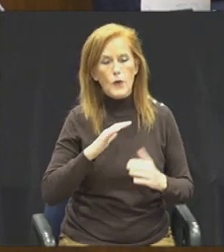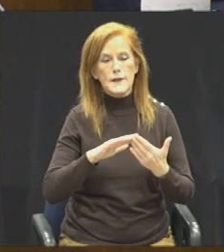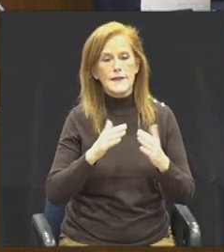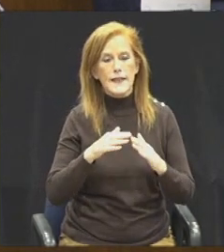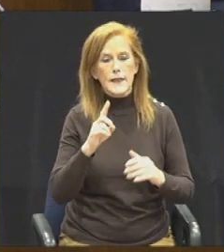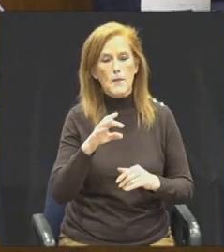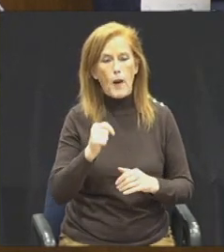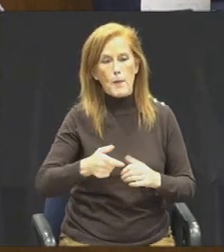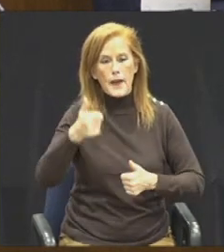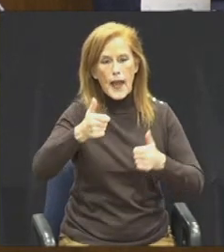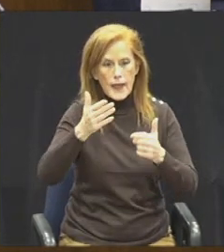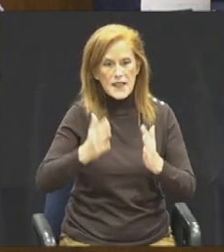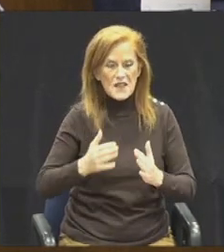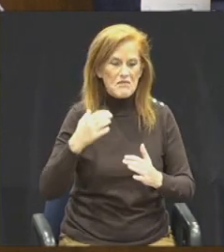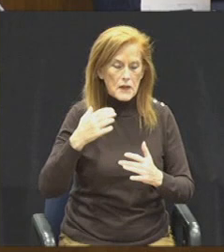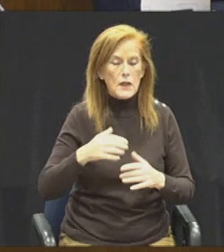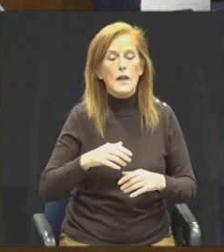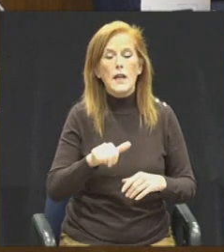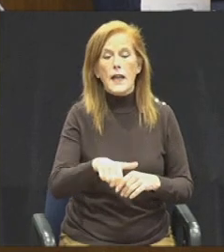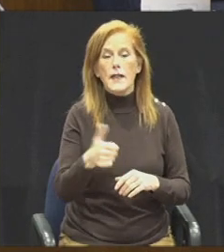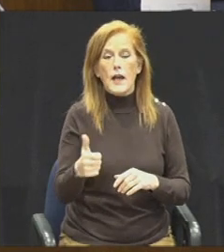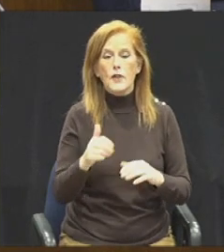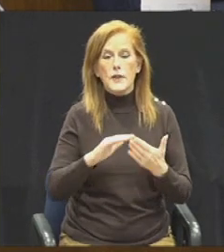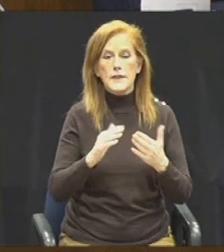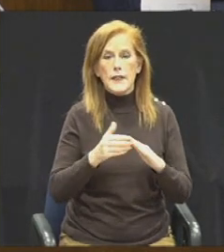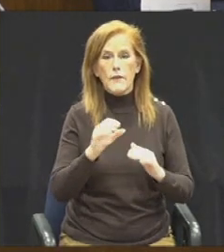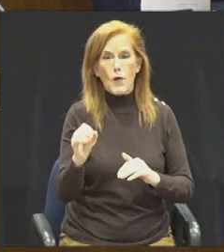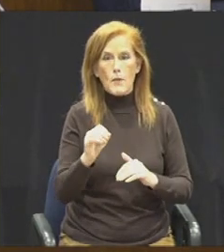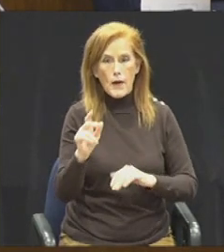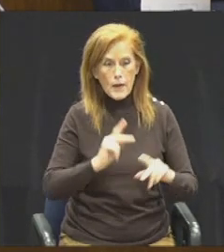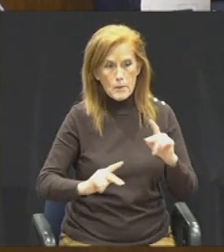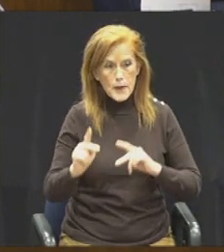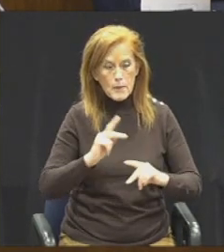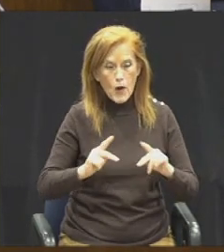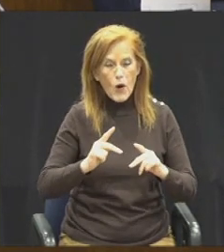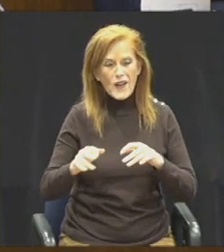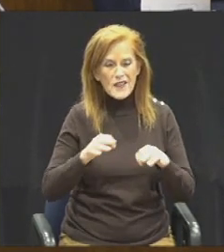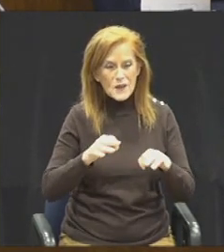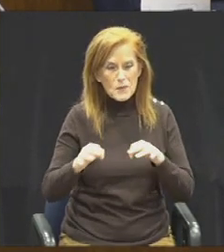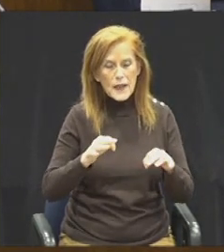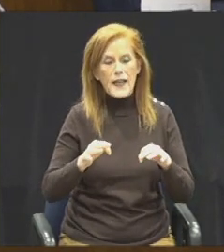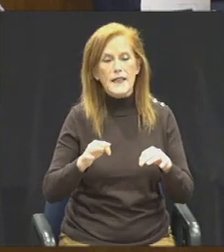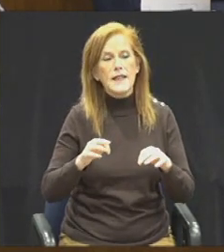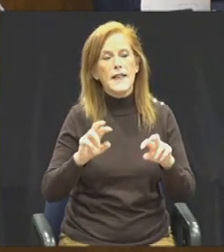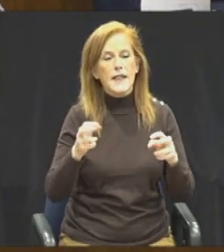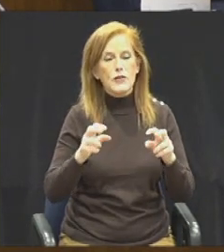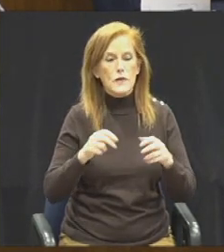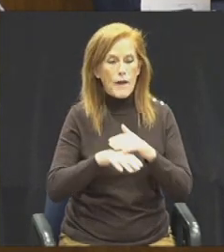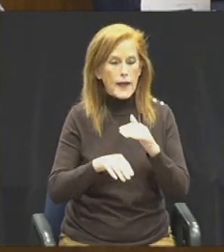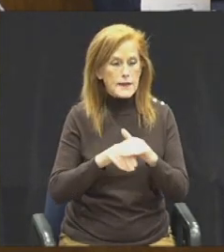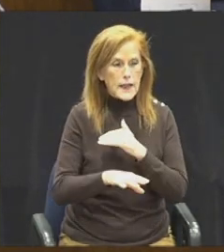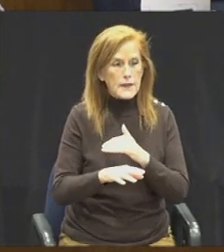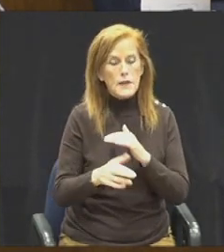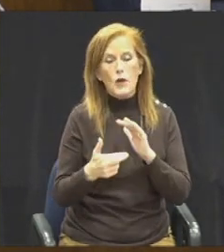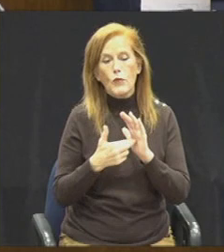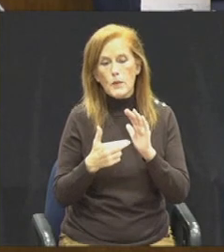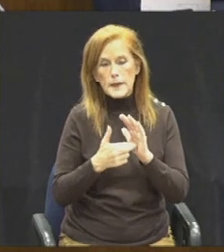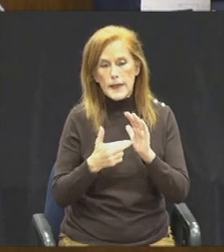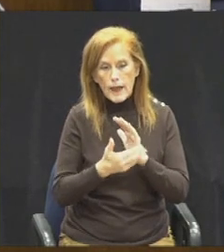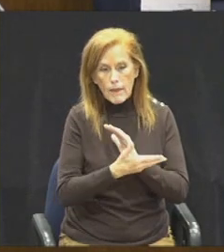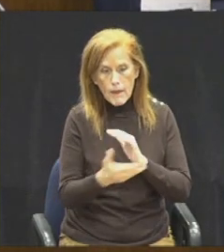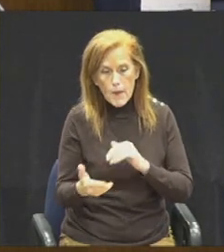department heads, and other City of Omaha personnel on issues of access, representation,